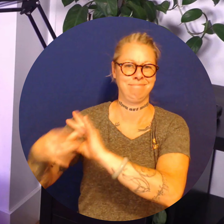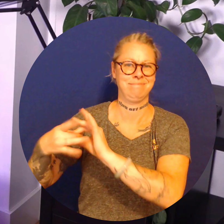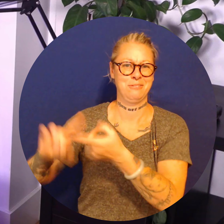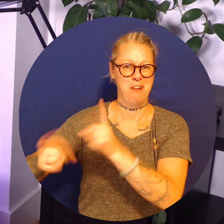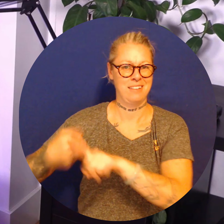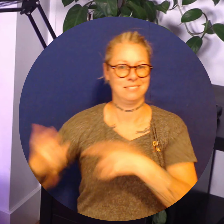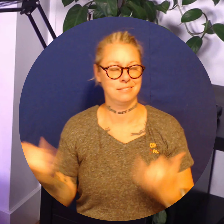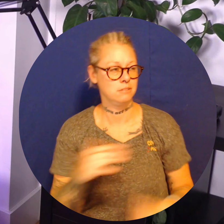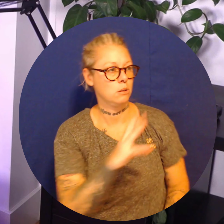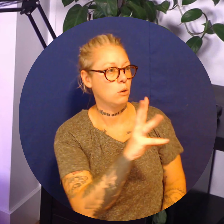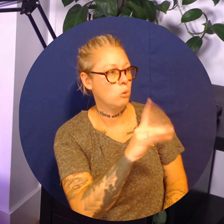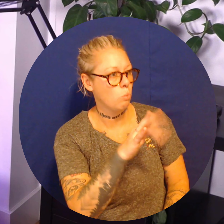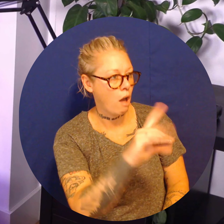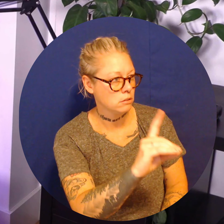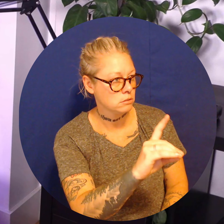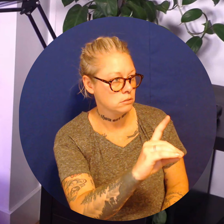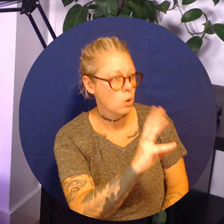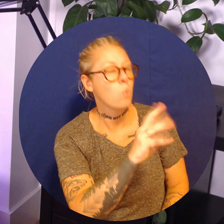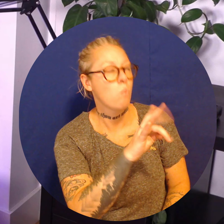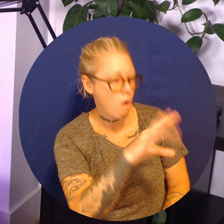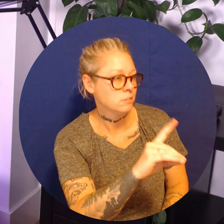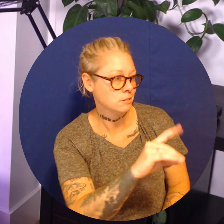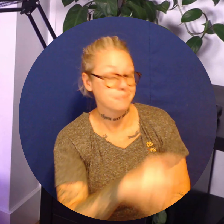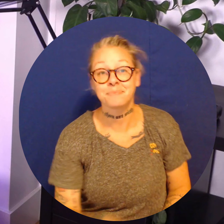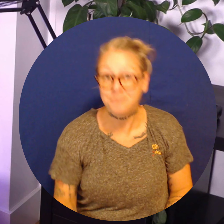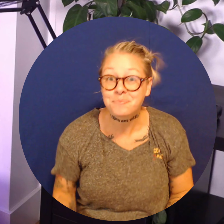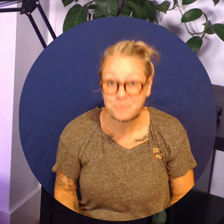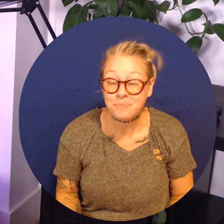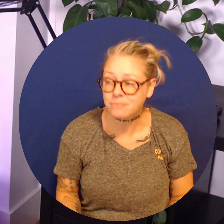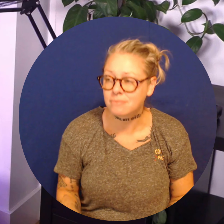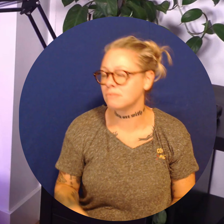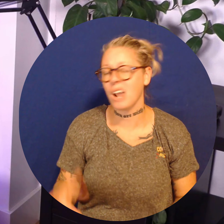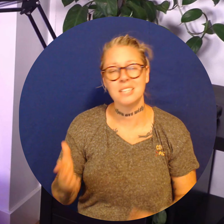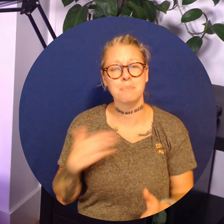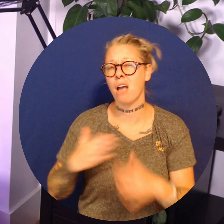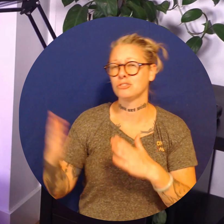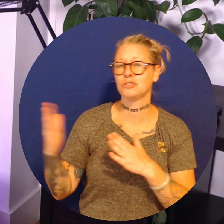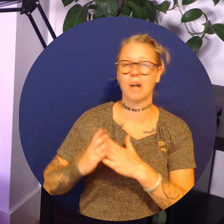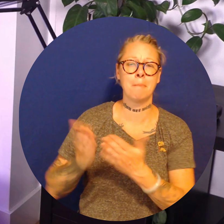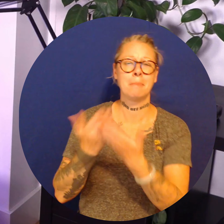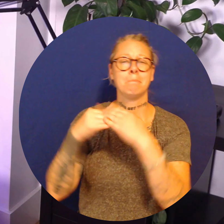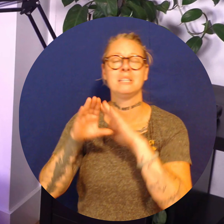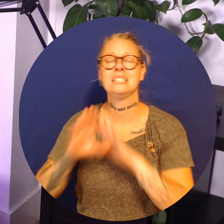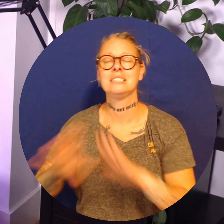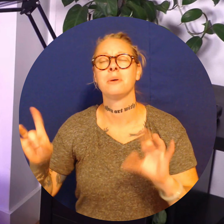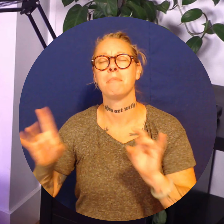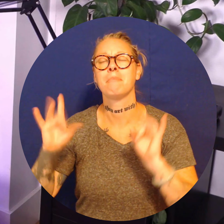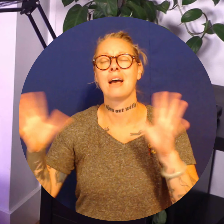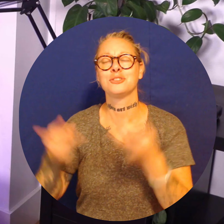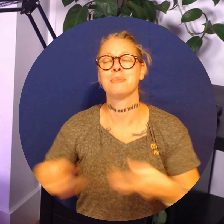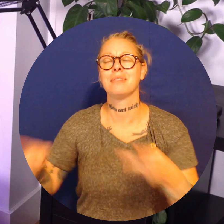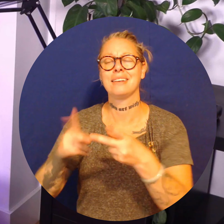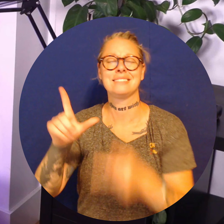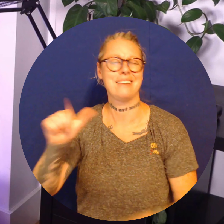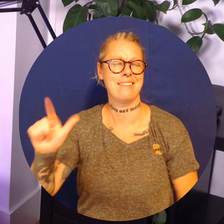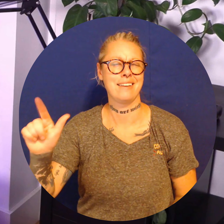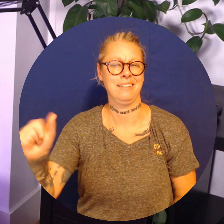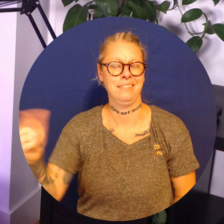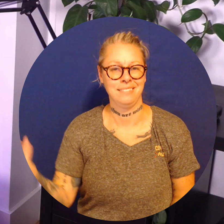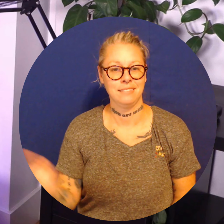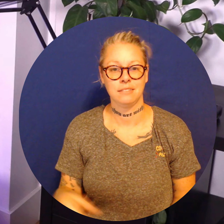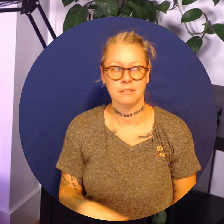wild yes and it is amazing it is like it is my most peaceful magical place in all of los angeles